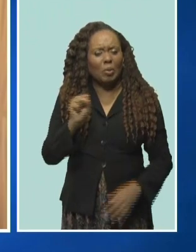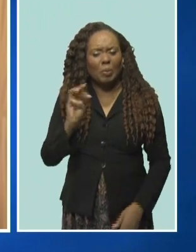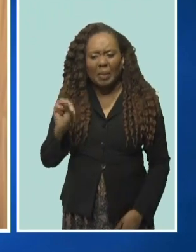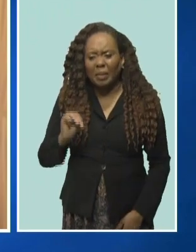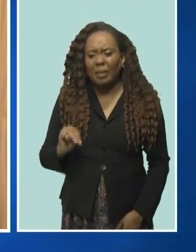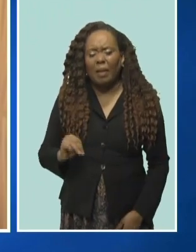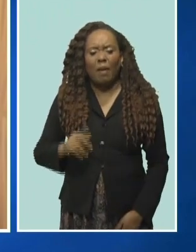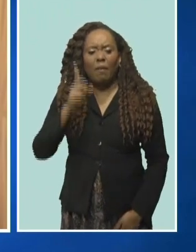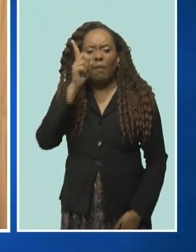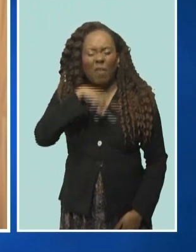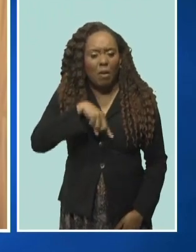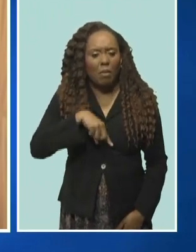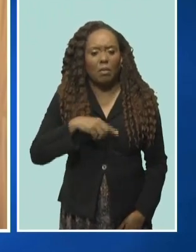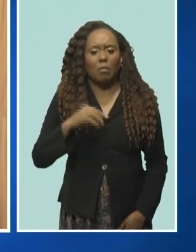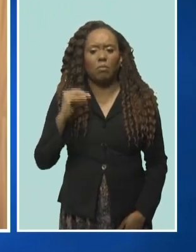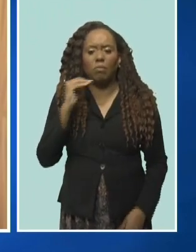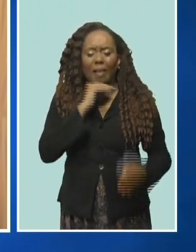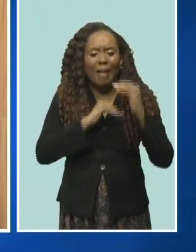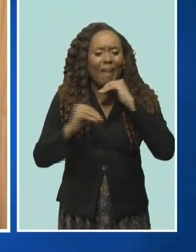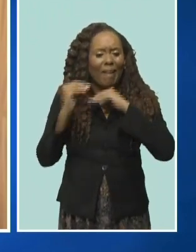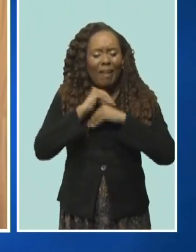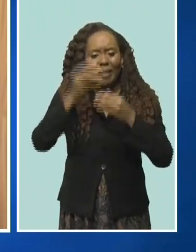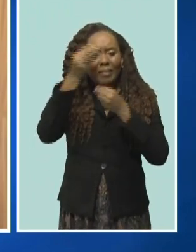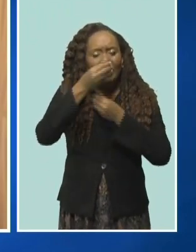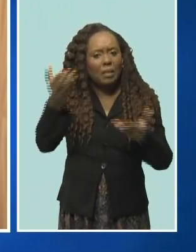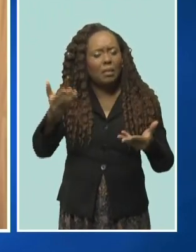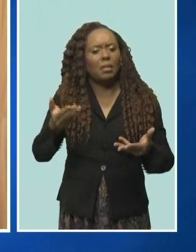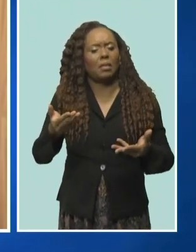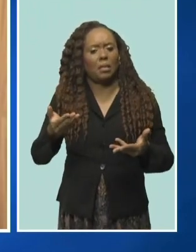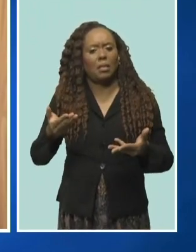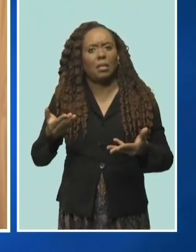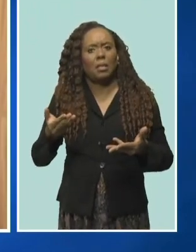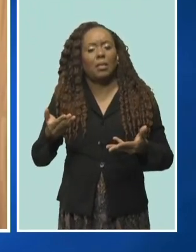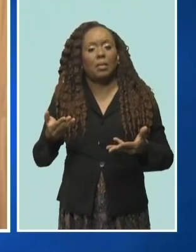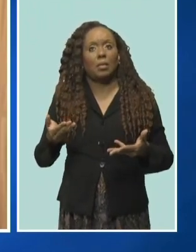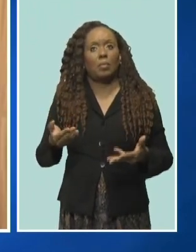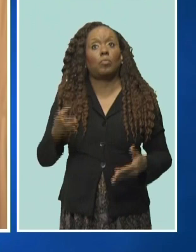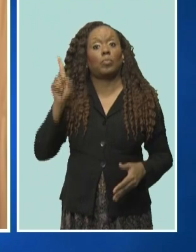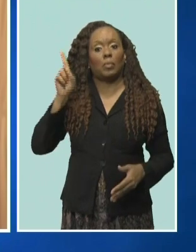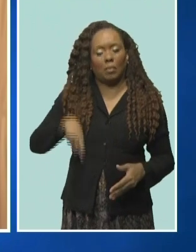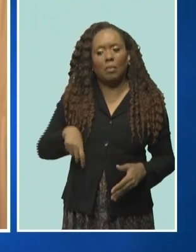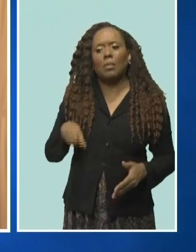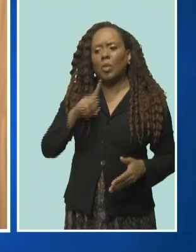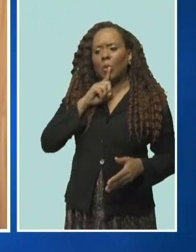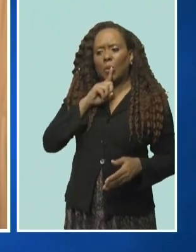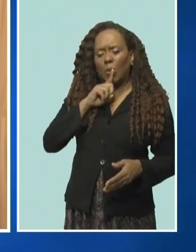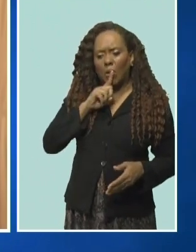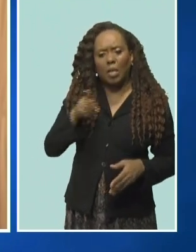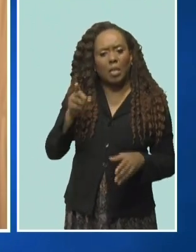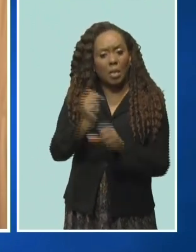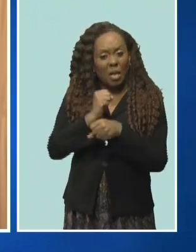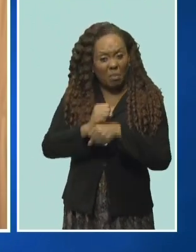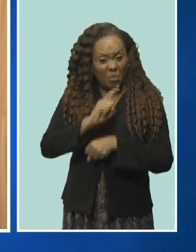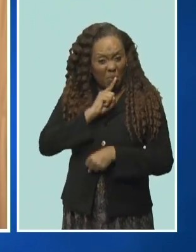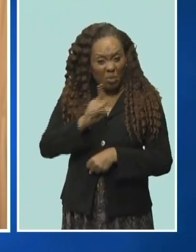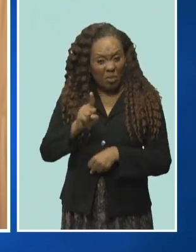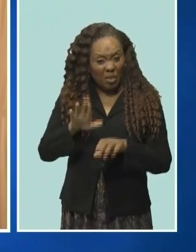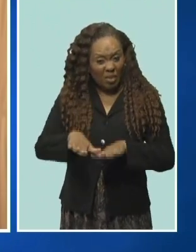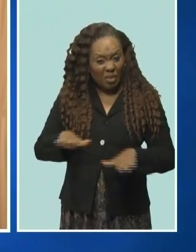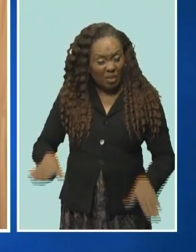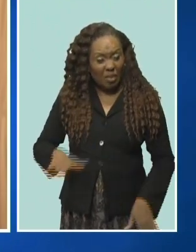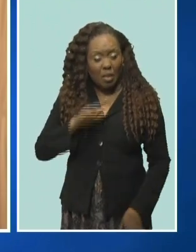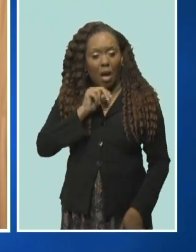news, news that we know to be fake. We must monitor and balance the excessive screen time and exposure to